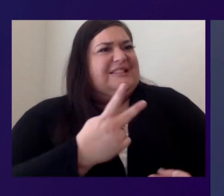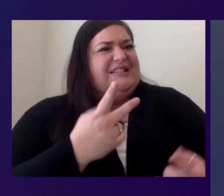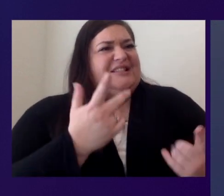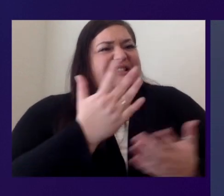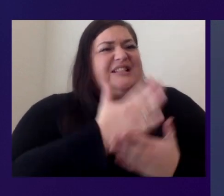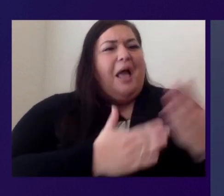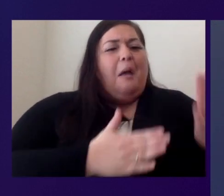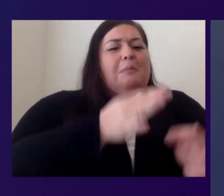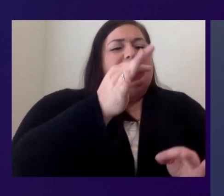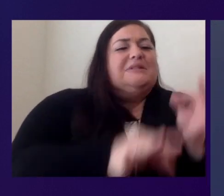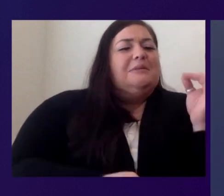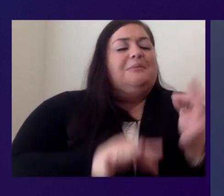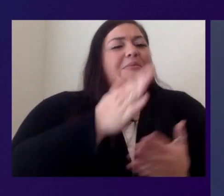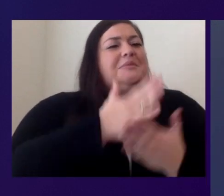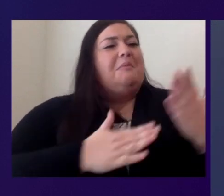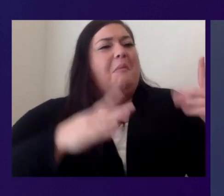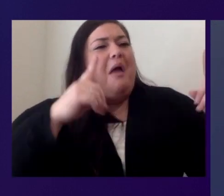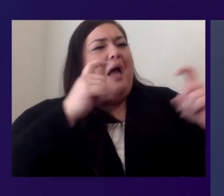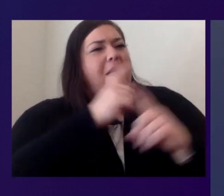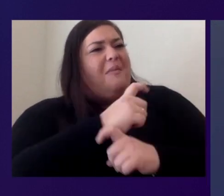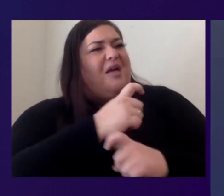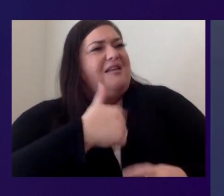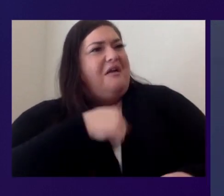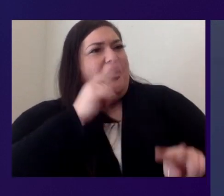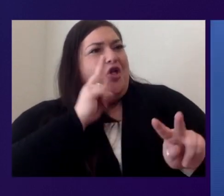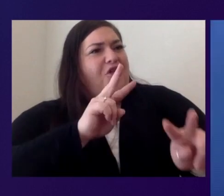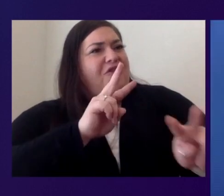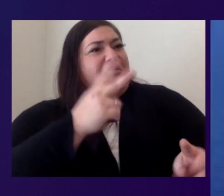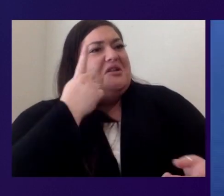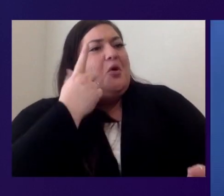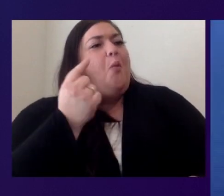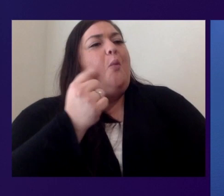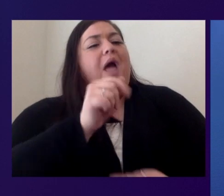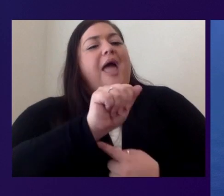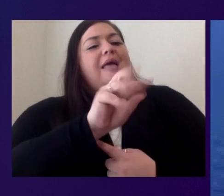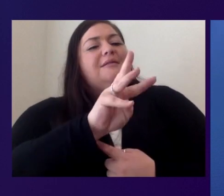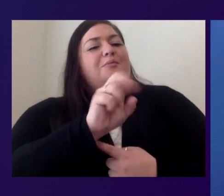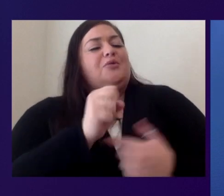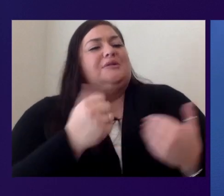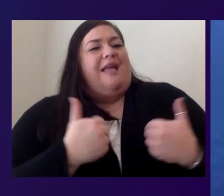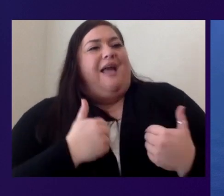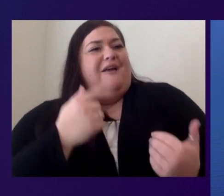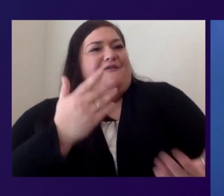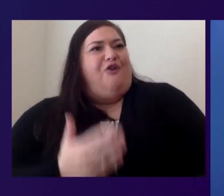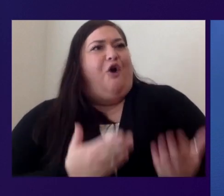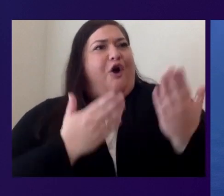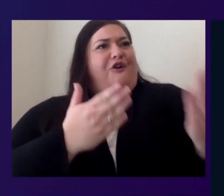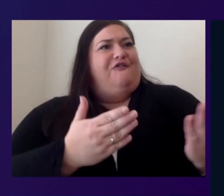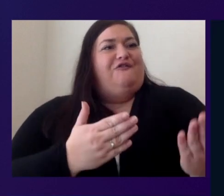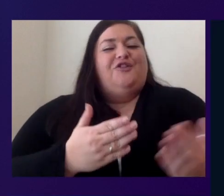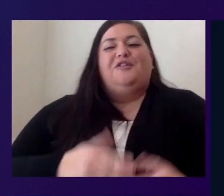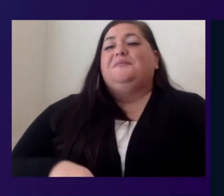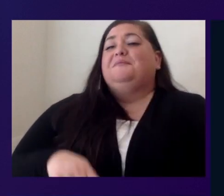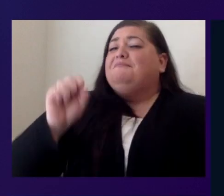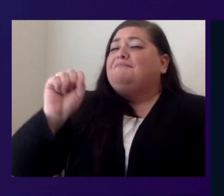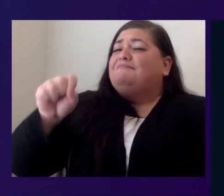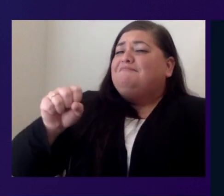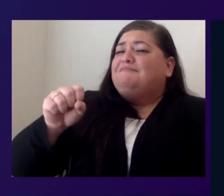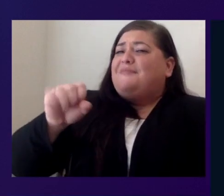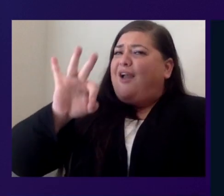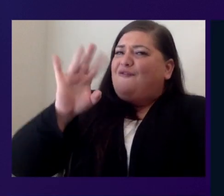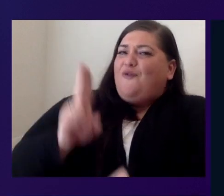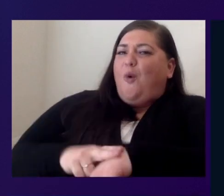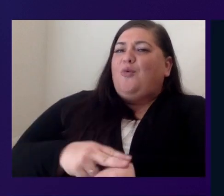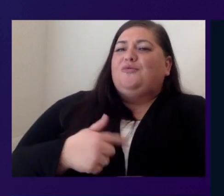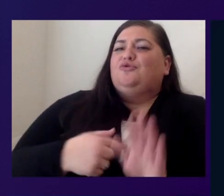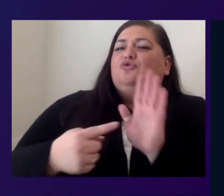excited to hear what AWS has to offer for those. Sure, of course. And here I create a little chart to